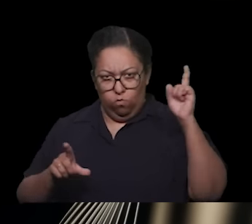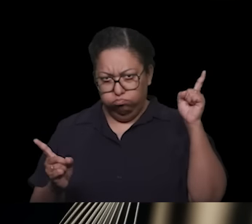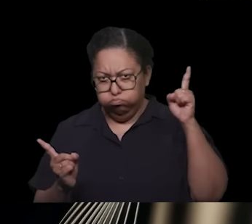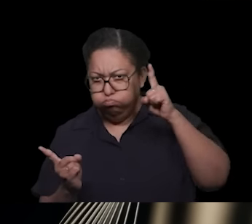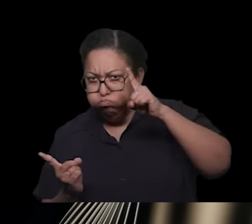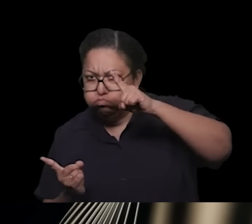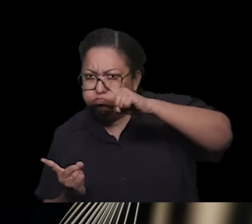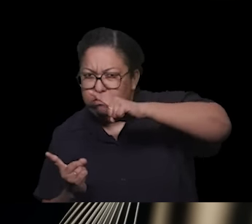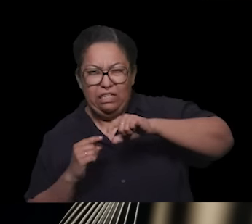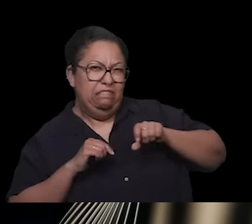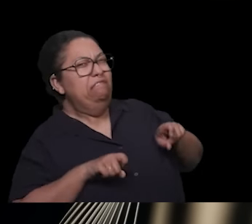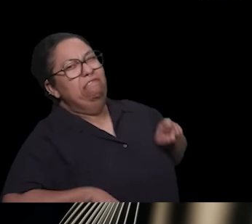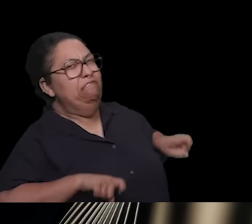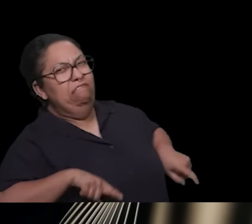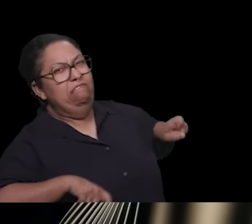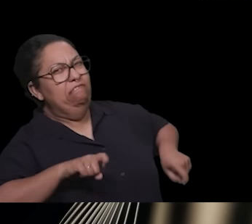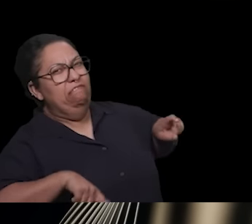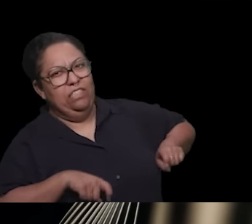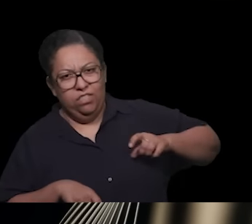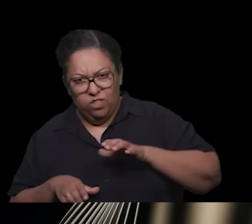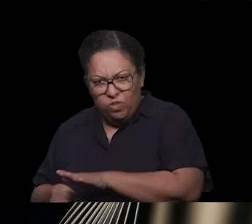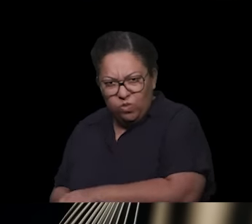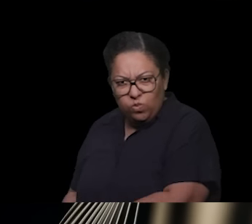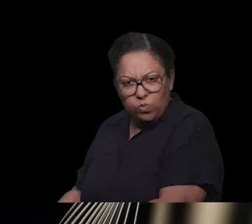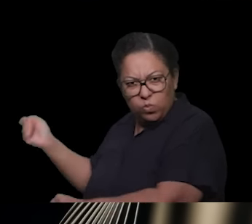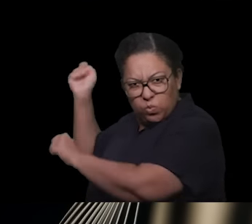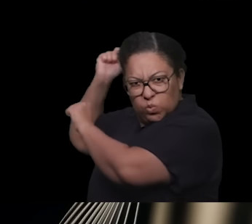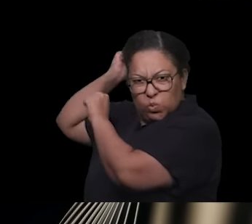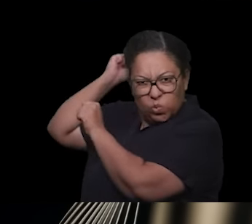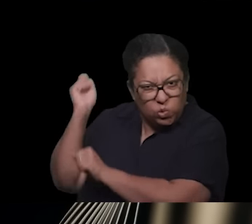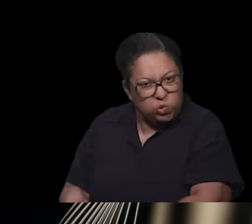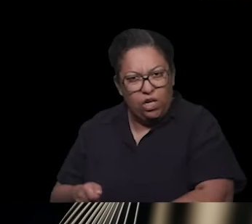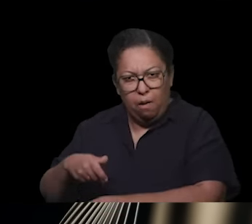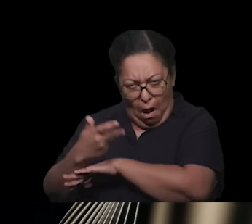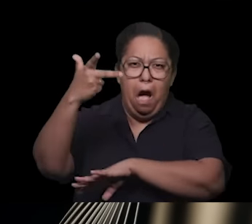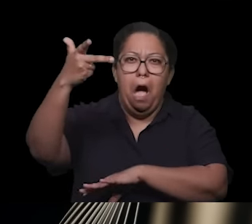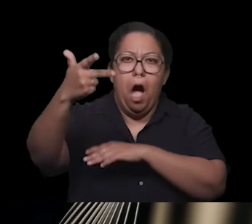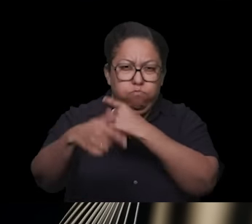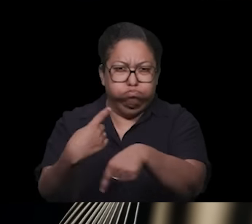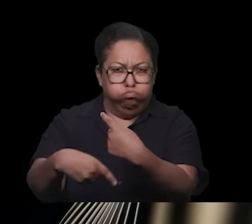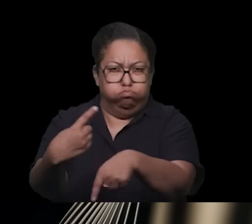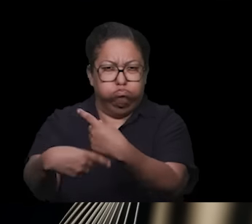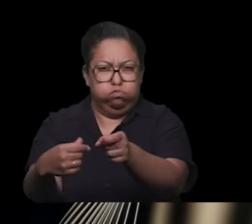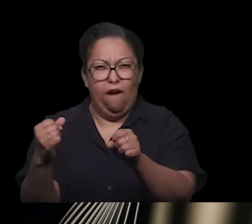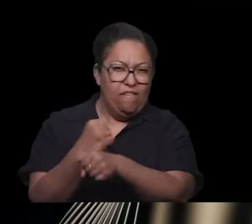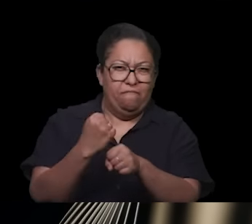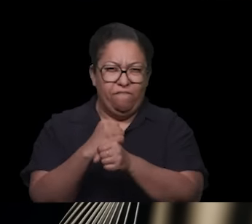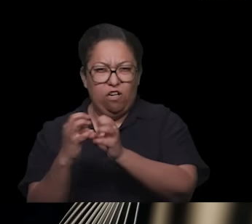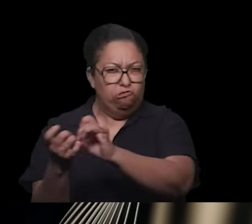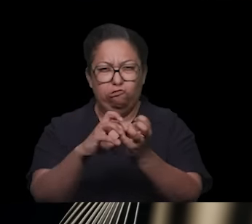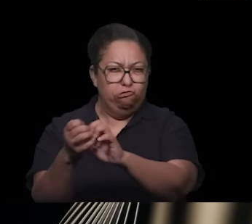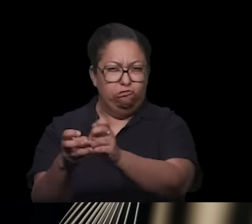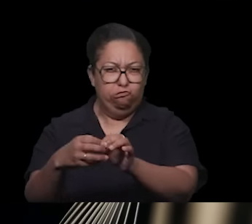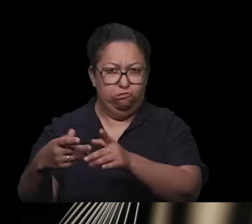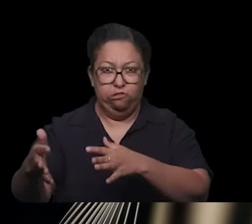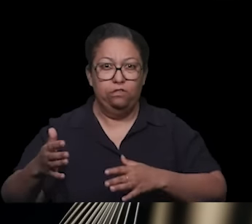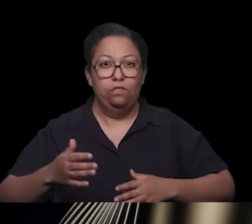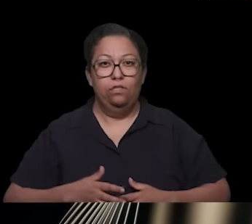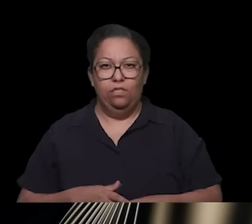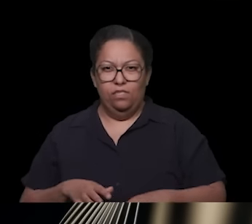back. Ares towers over Percy, who struggles to lift himself. Ares swings a boot, kicking Percy across the ground.